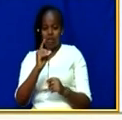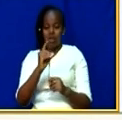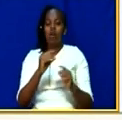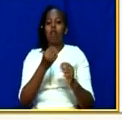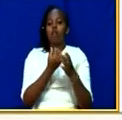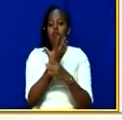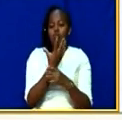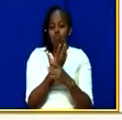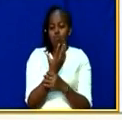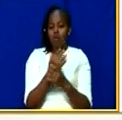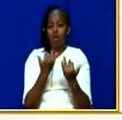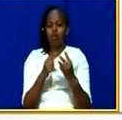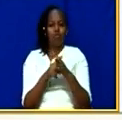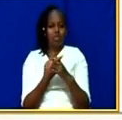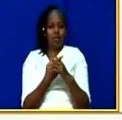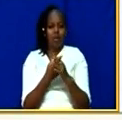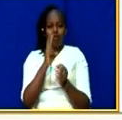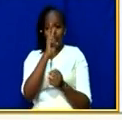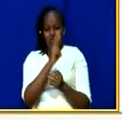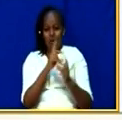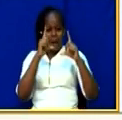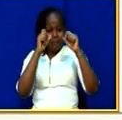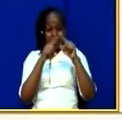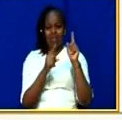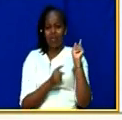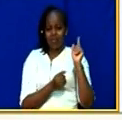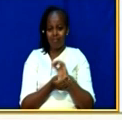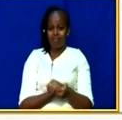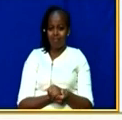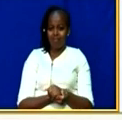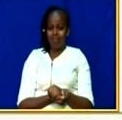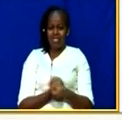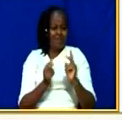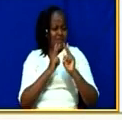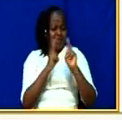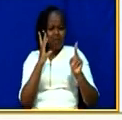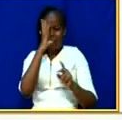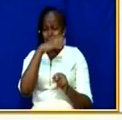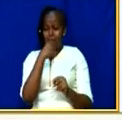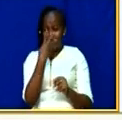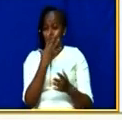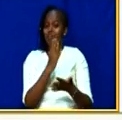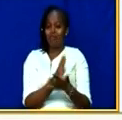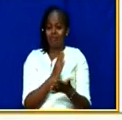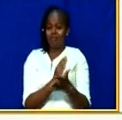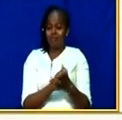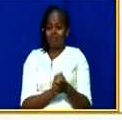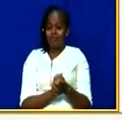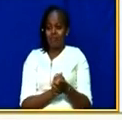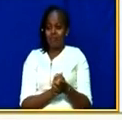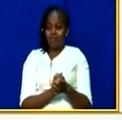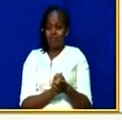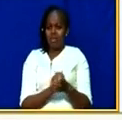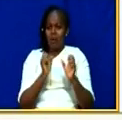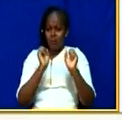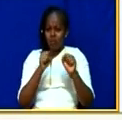with, look at that picture there on the screen. It looks very beautiful. Can you be able